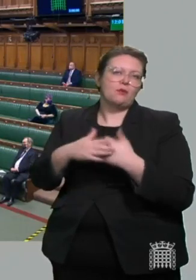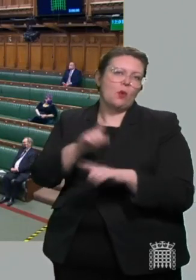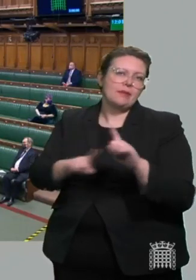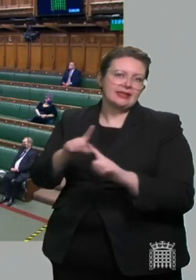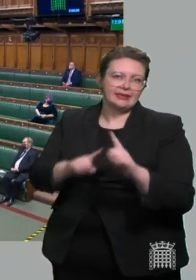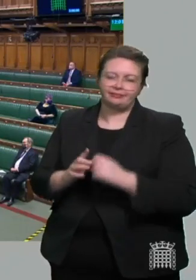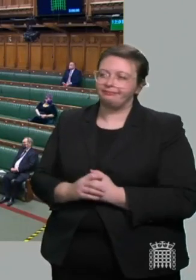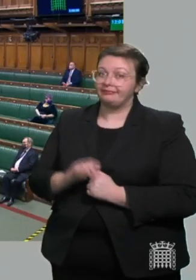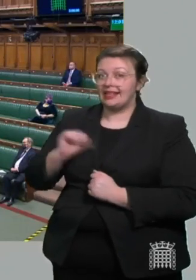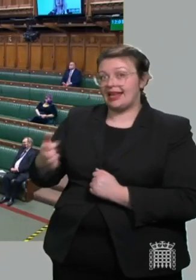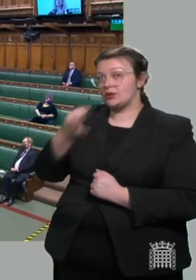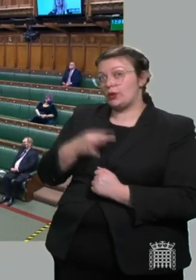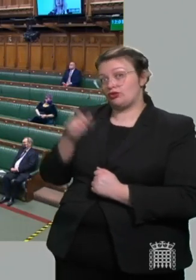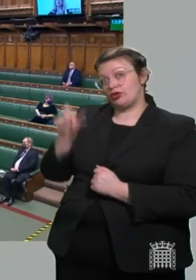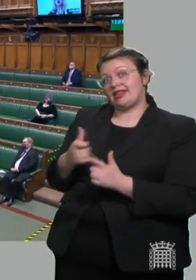Let's head to Kim Johnson. Kim.